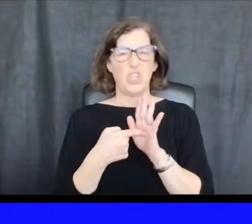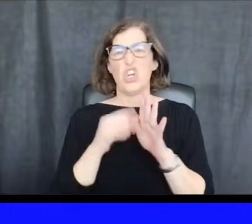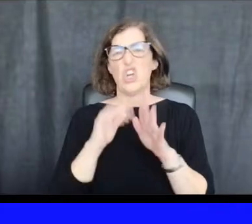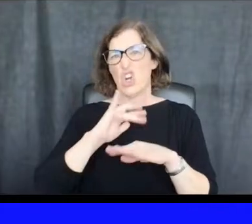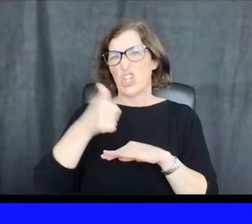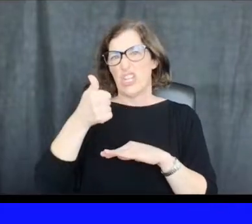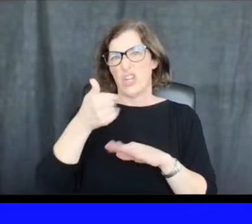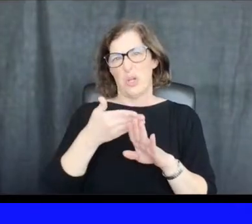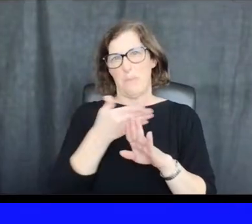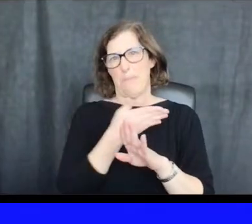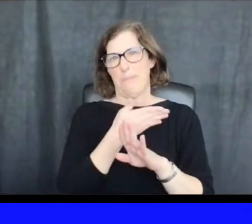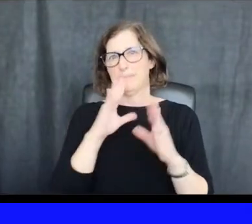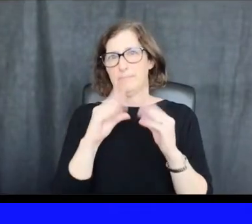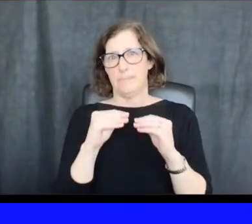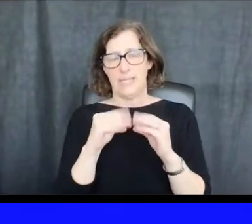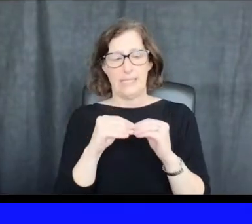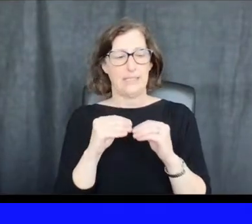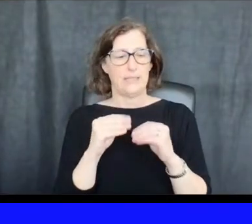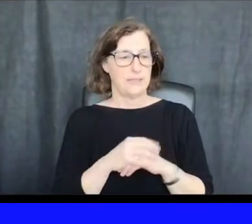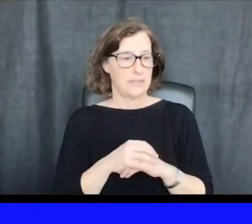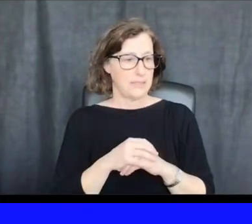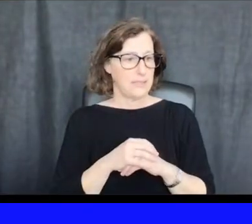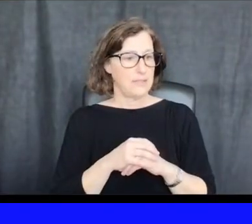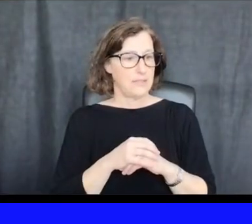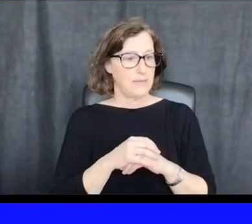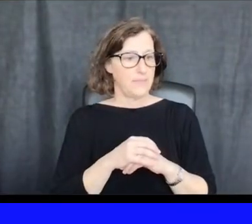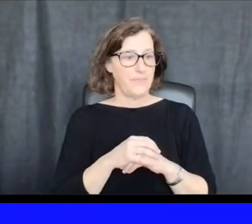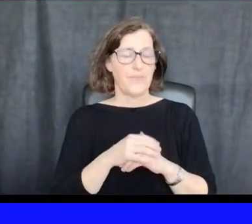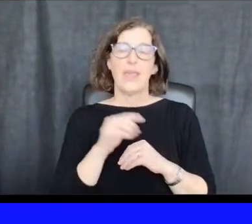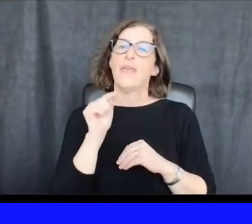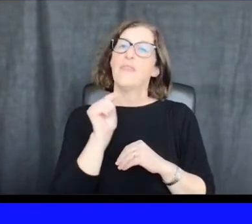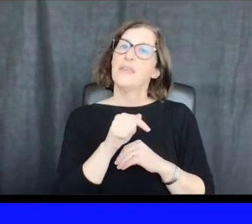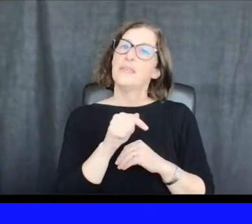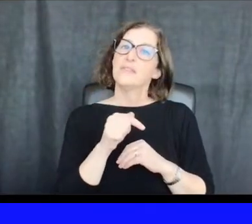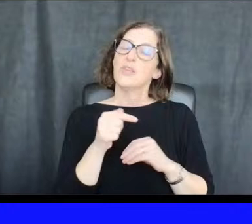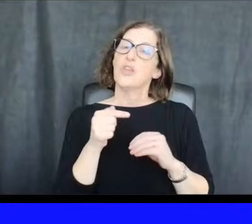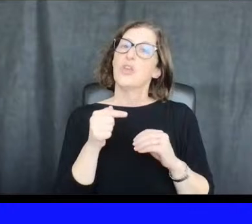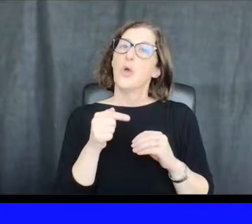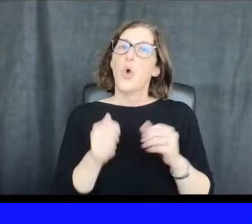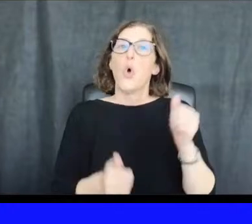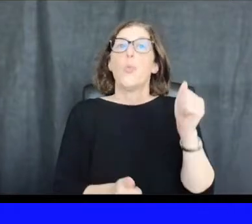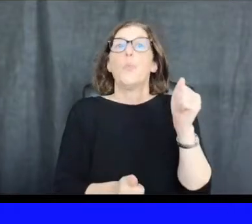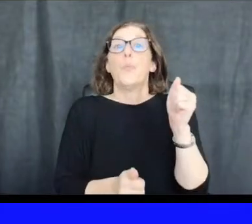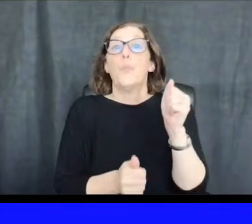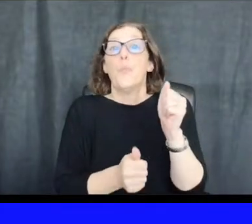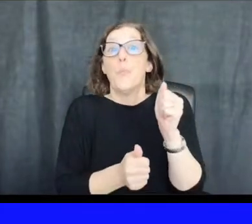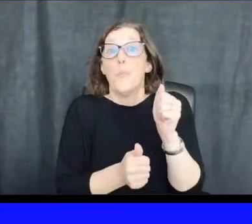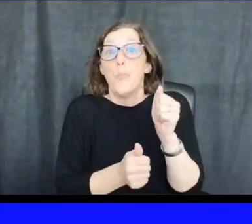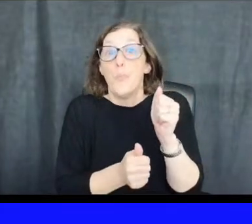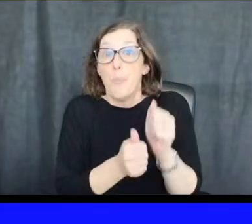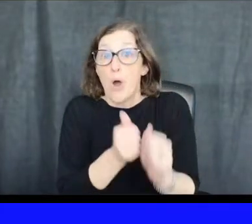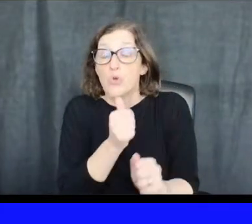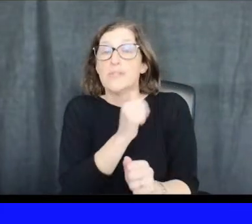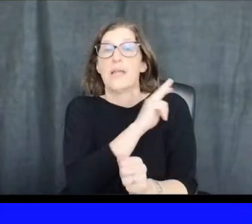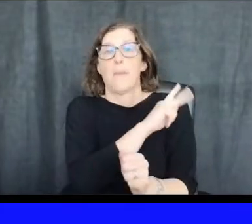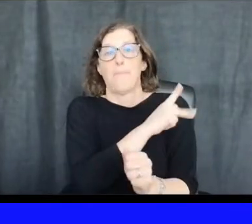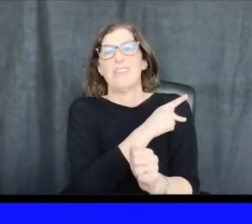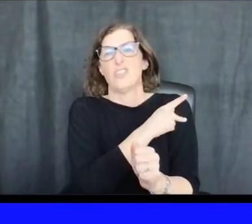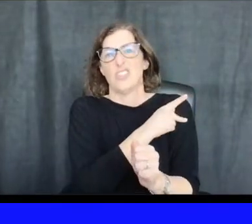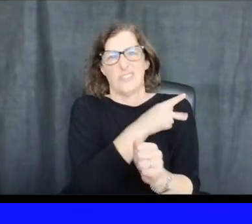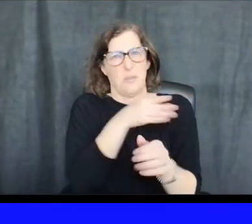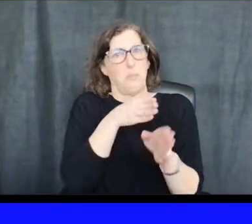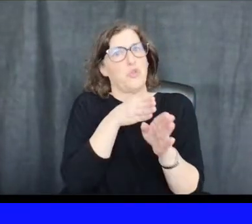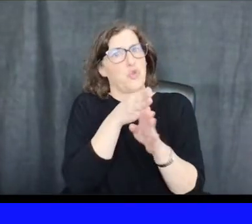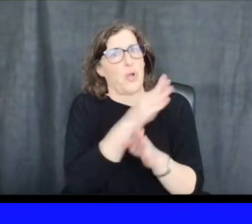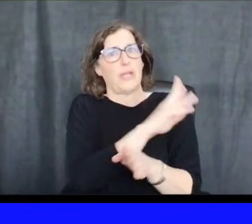can say especially to our highest risk, highest utilizing older patients. For this group of patients